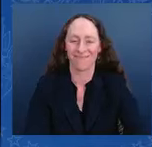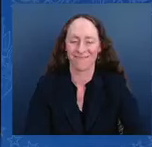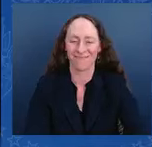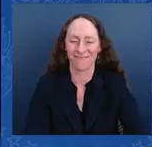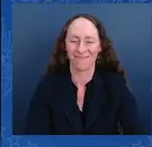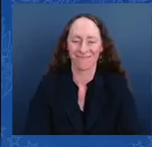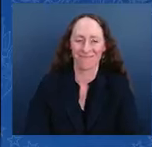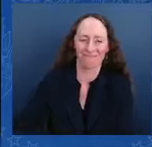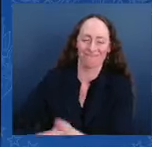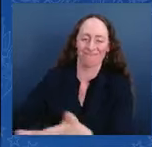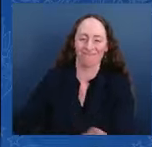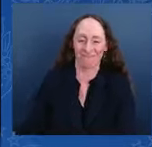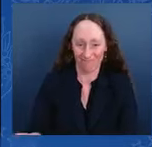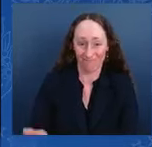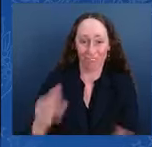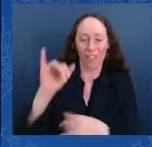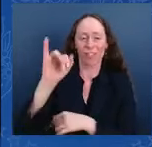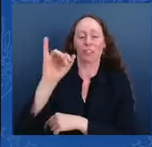John Dean.